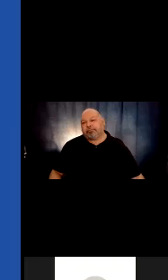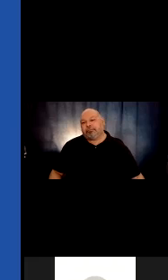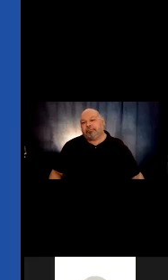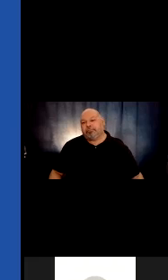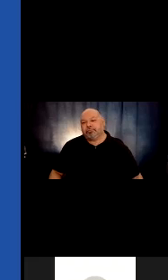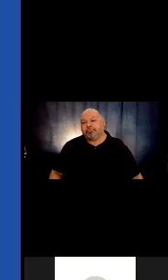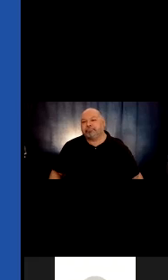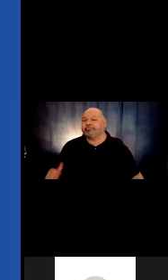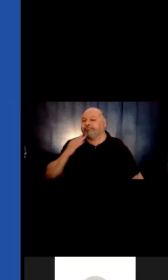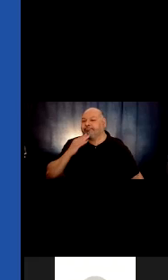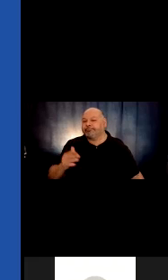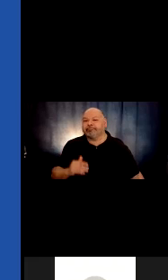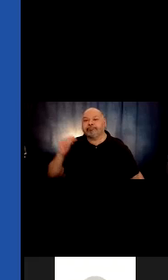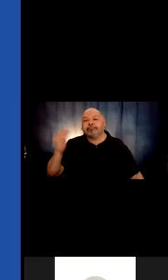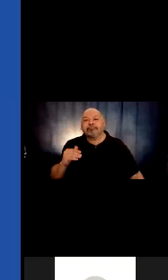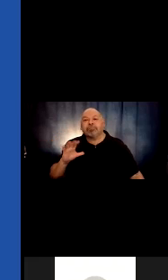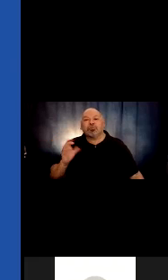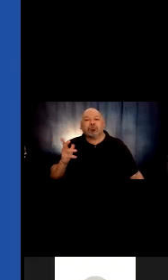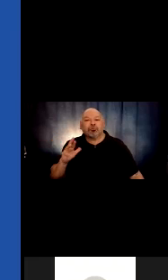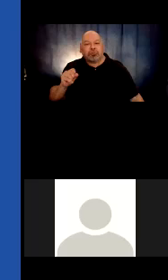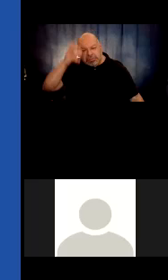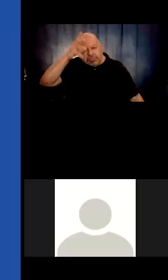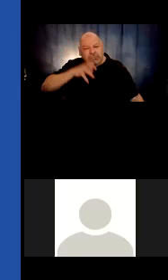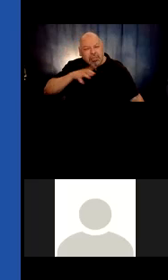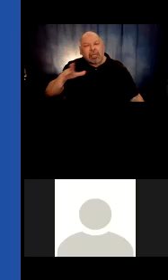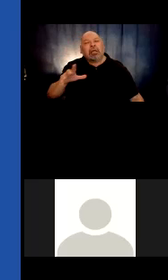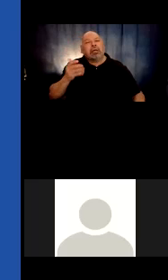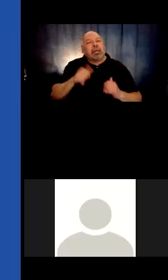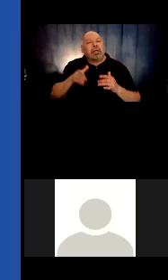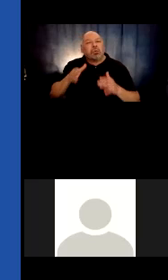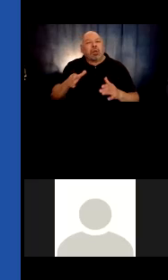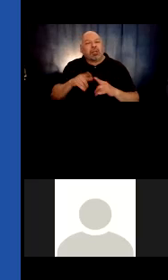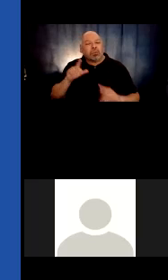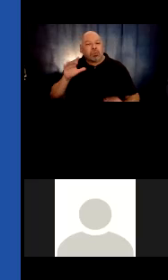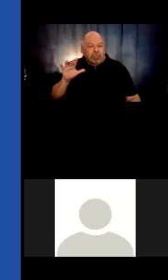Great. Chris, back to you. Is there any way to